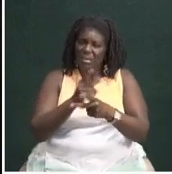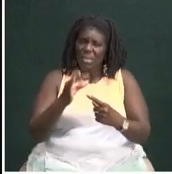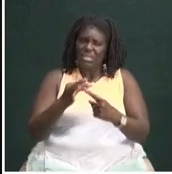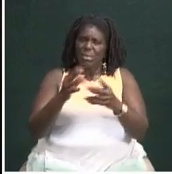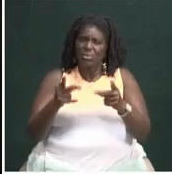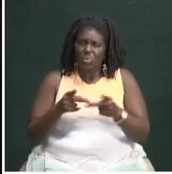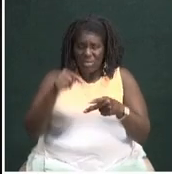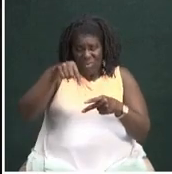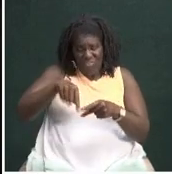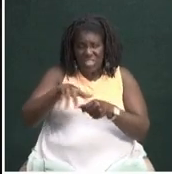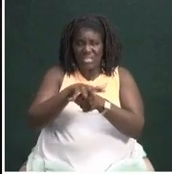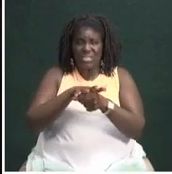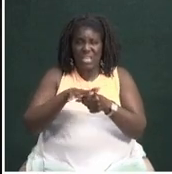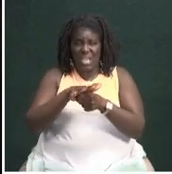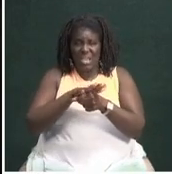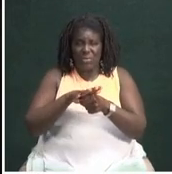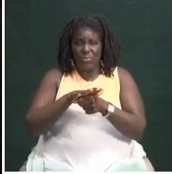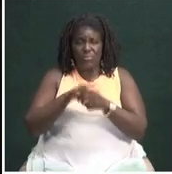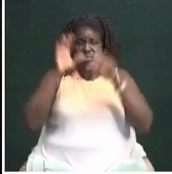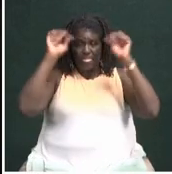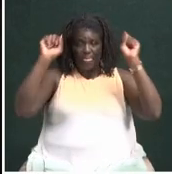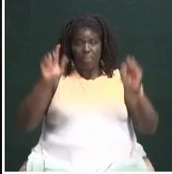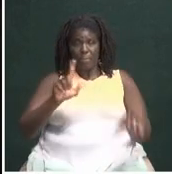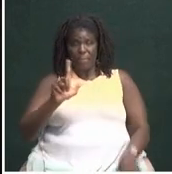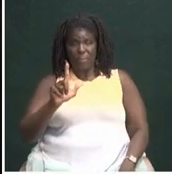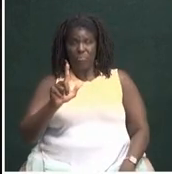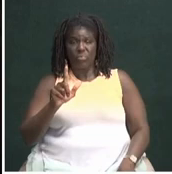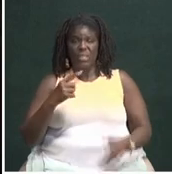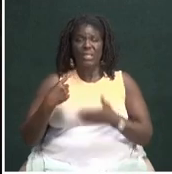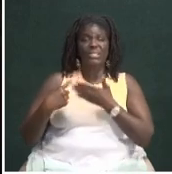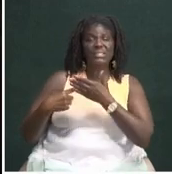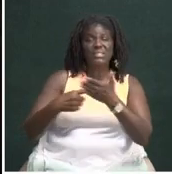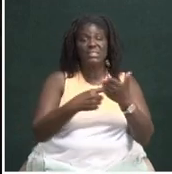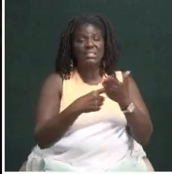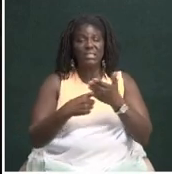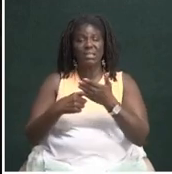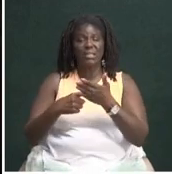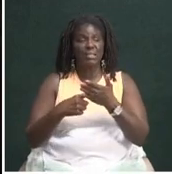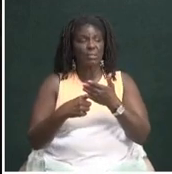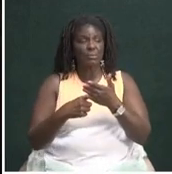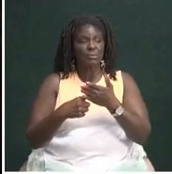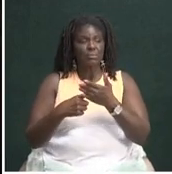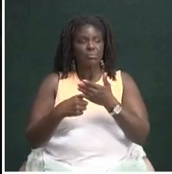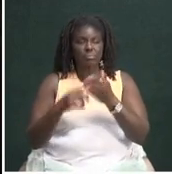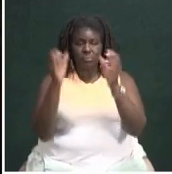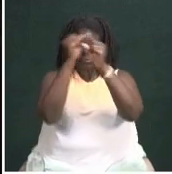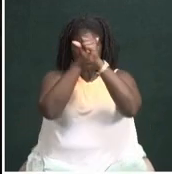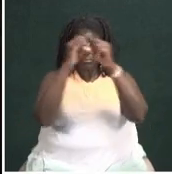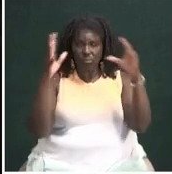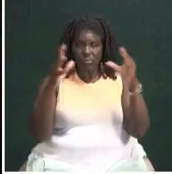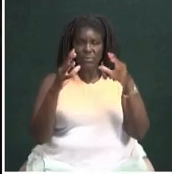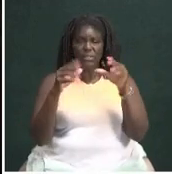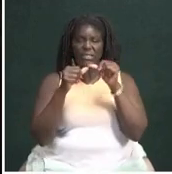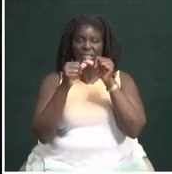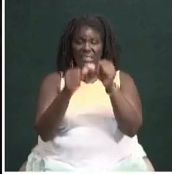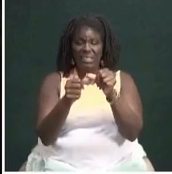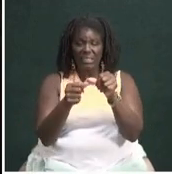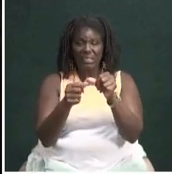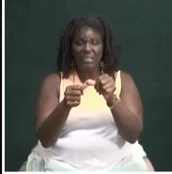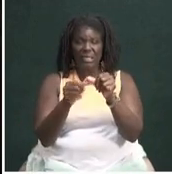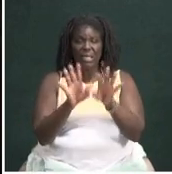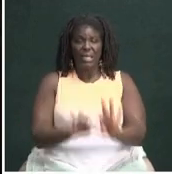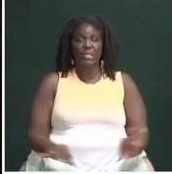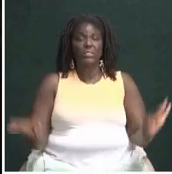this area. President Lieberman talks about the brain drain and the brains remain, and I think it's